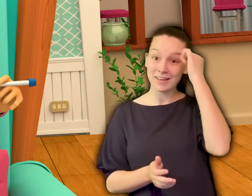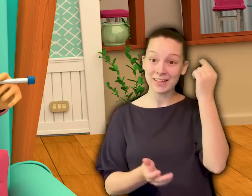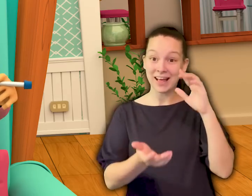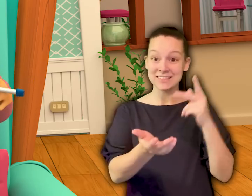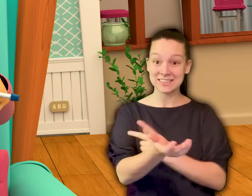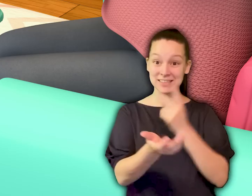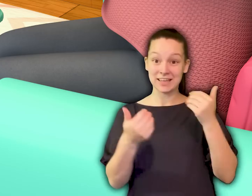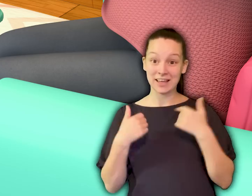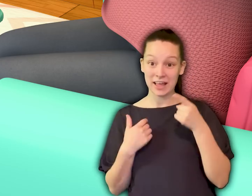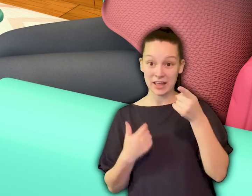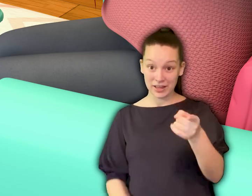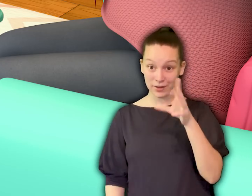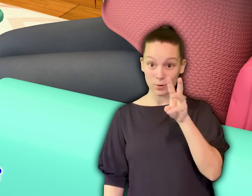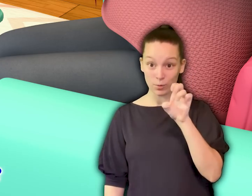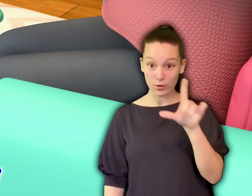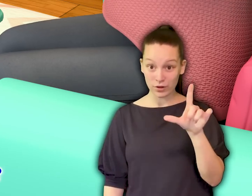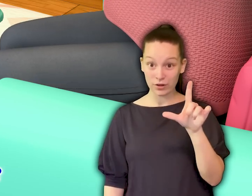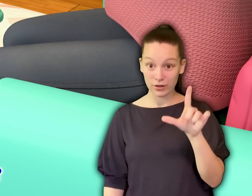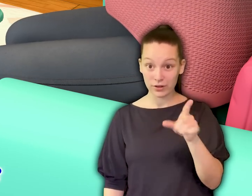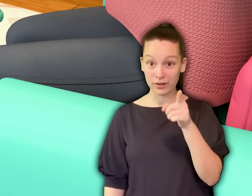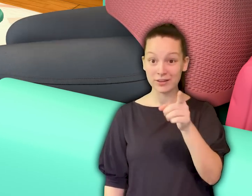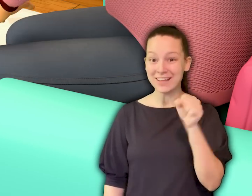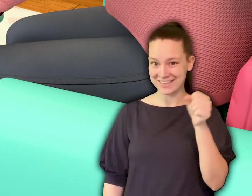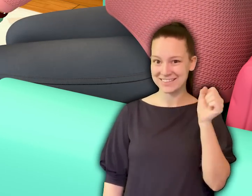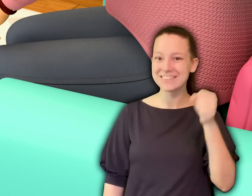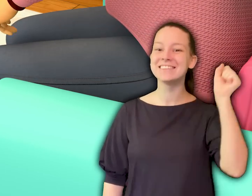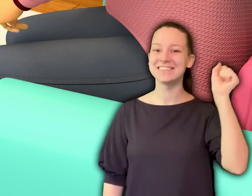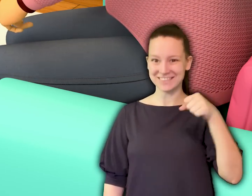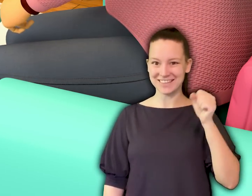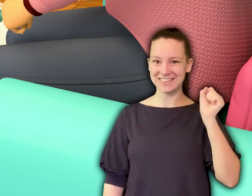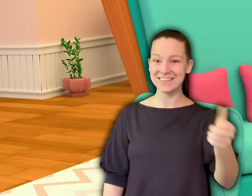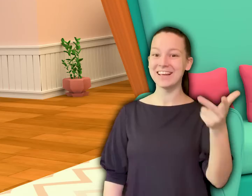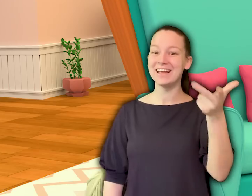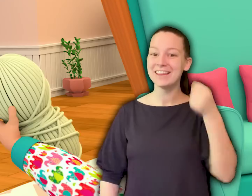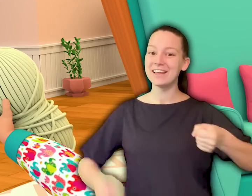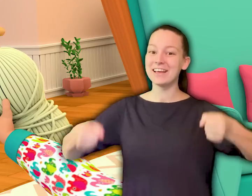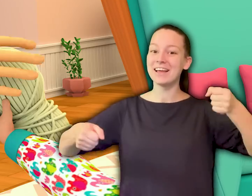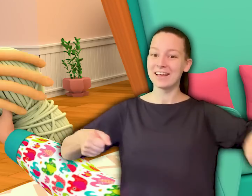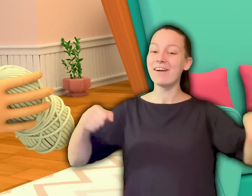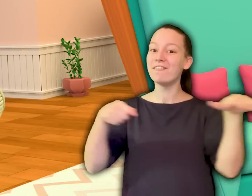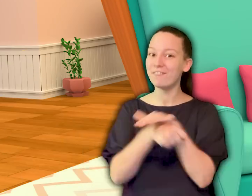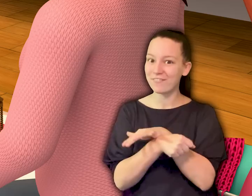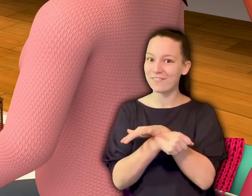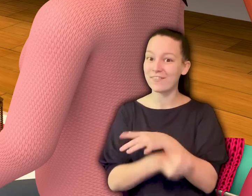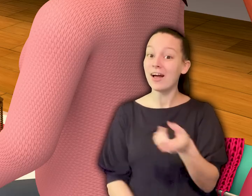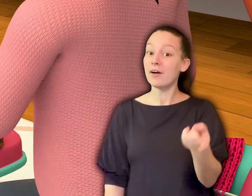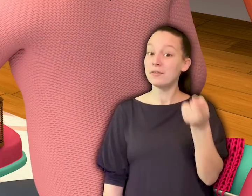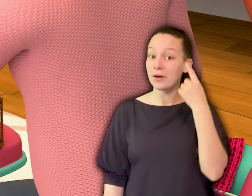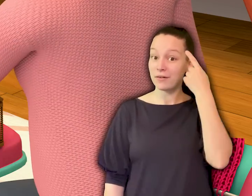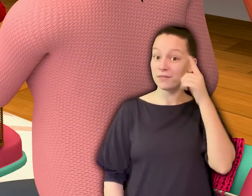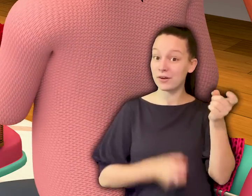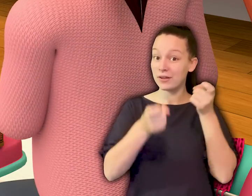B black sheep have you any W yes sir yes sir three bags